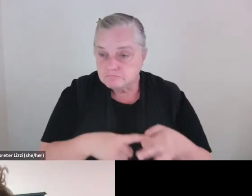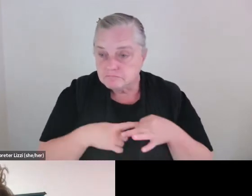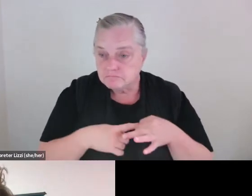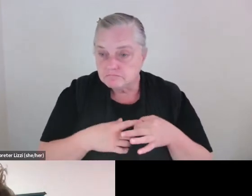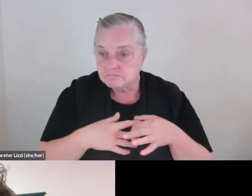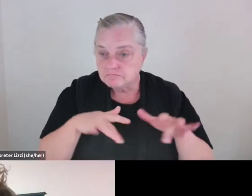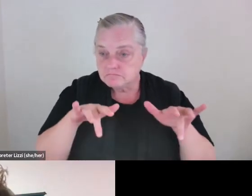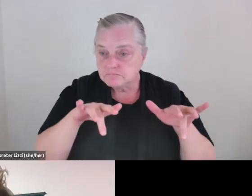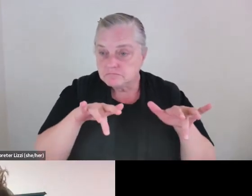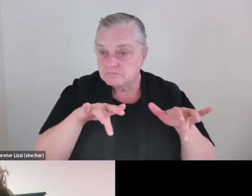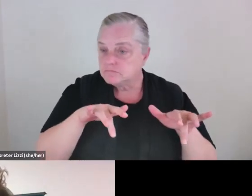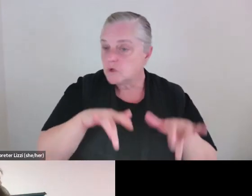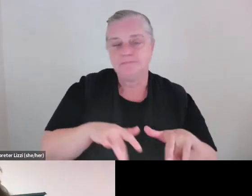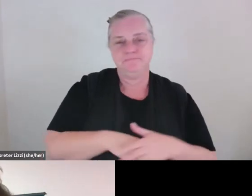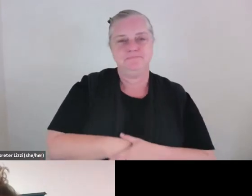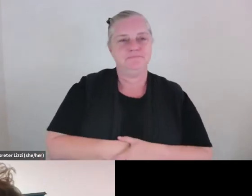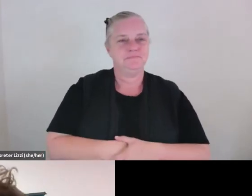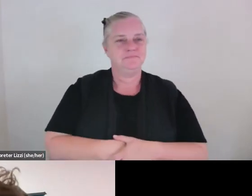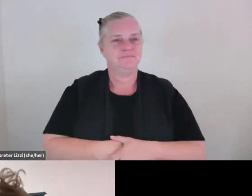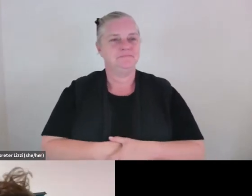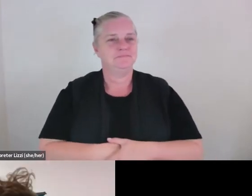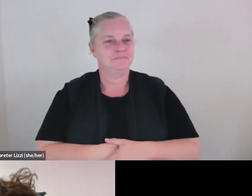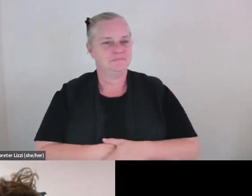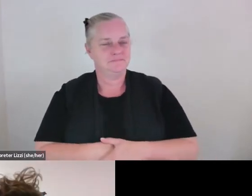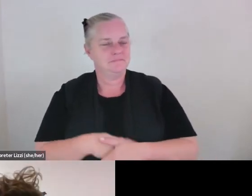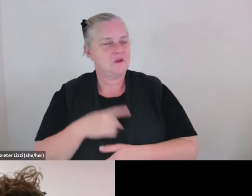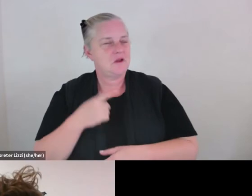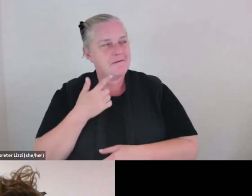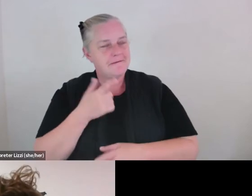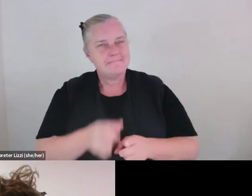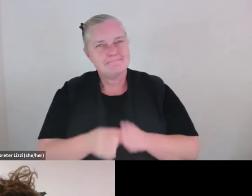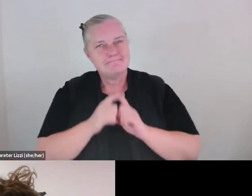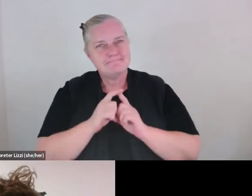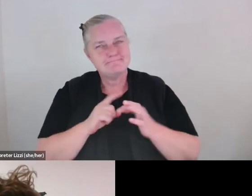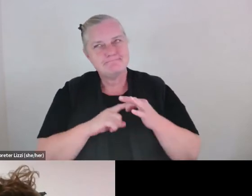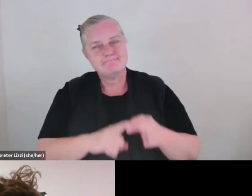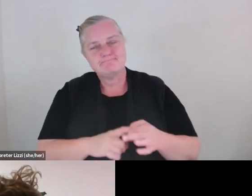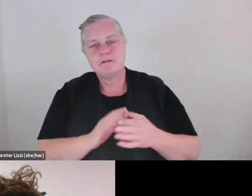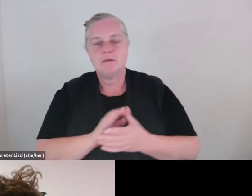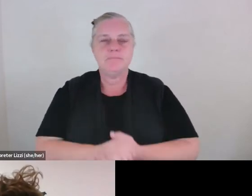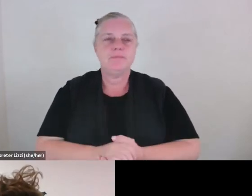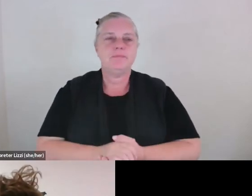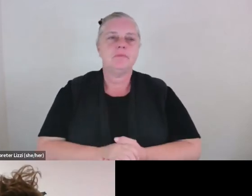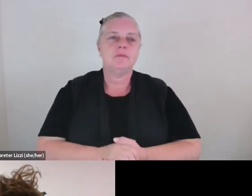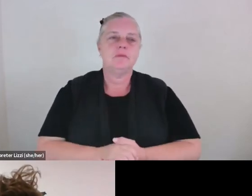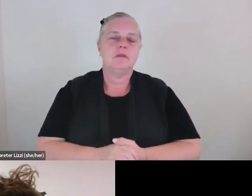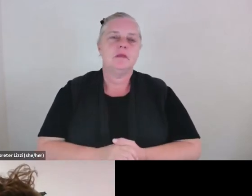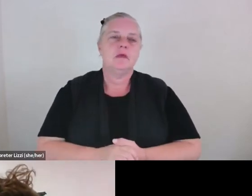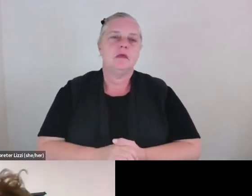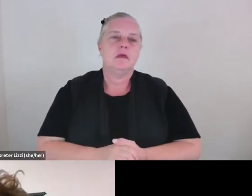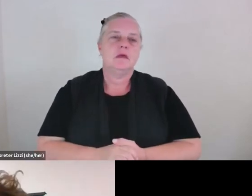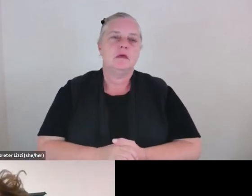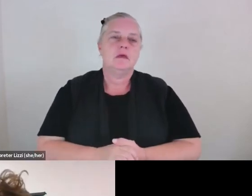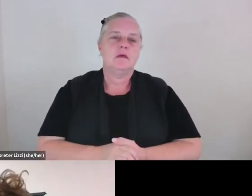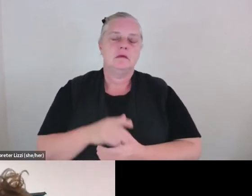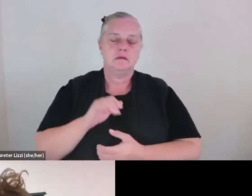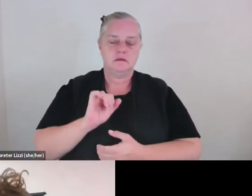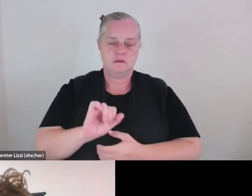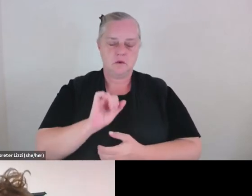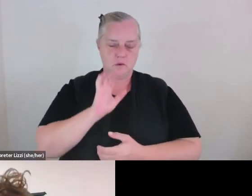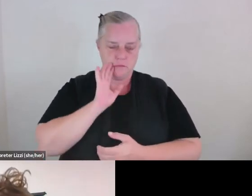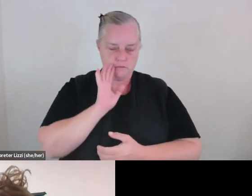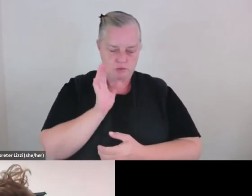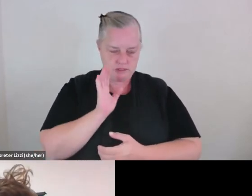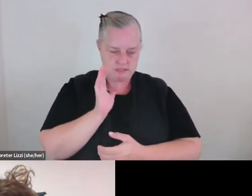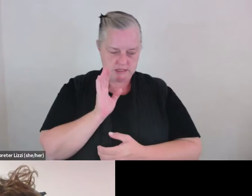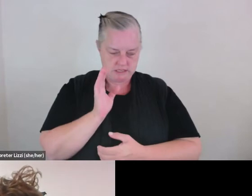Not yet. I was also going to ask, and I know it's a bit of a tricky question, but I know you were talking about in your presentation